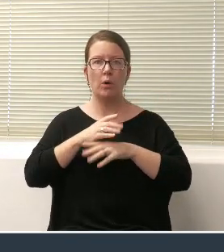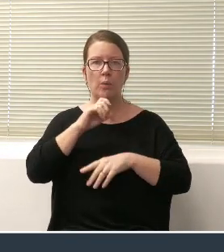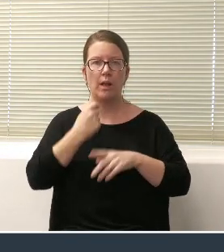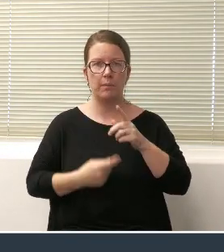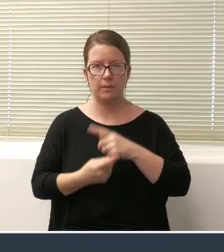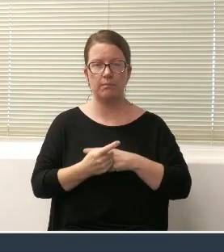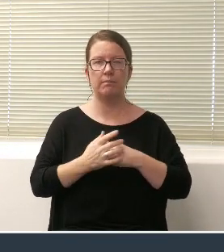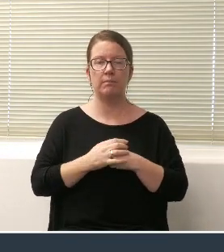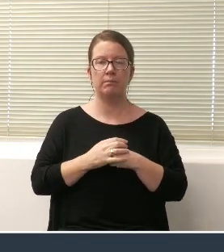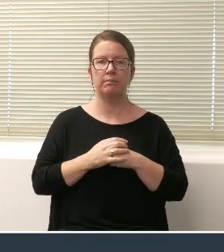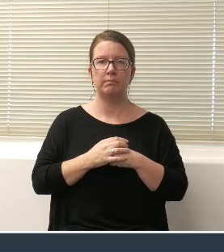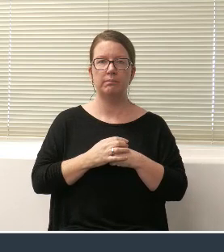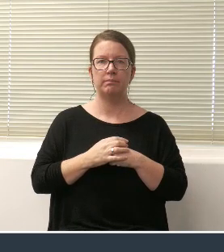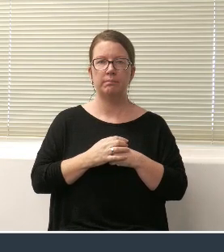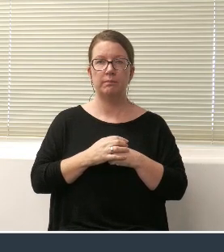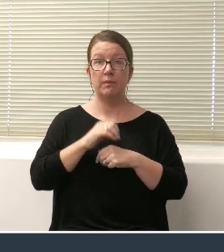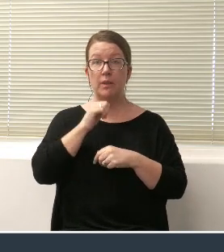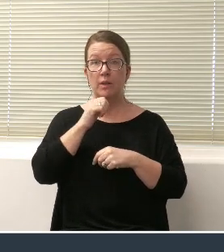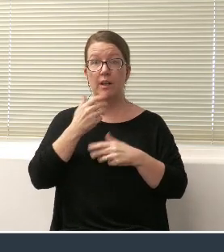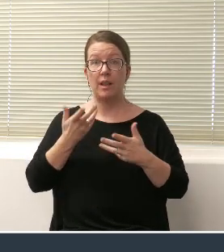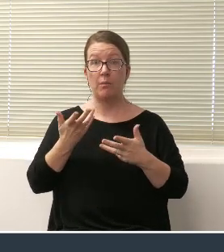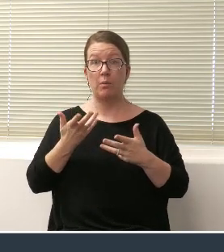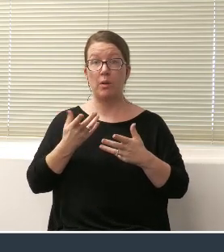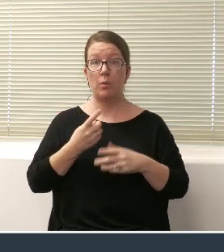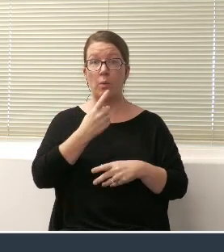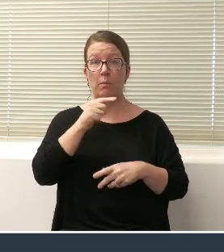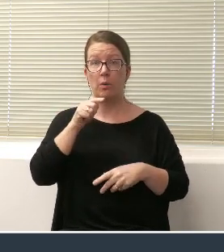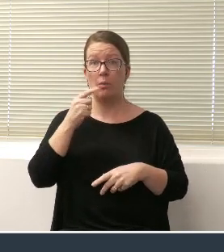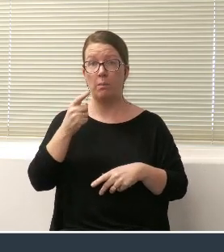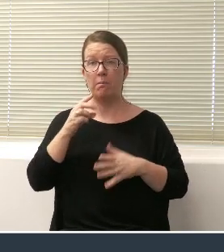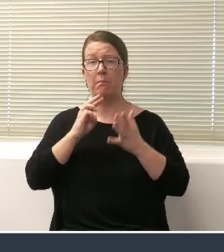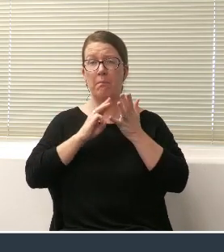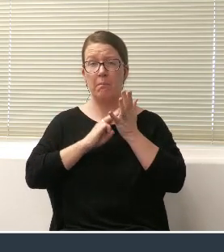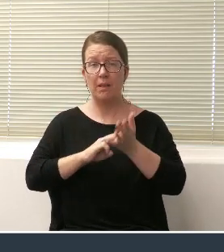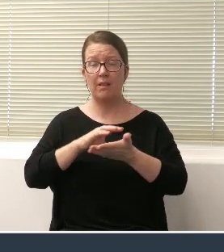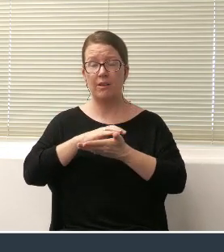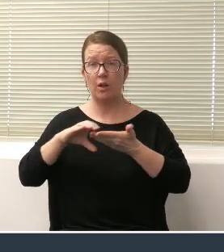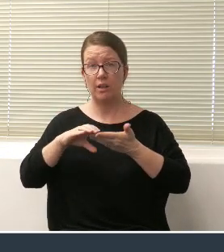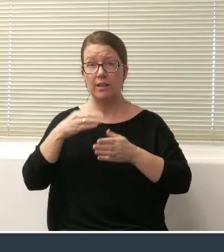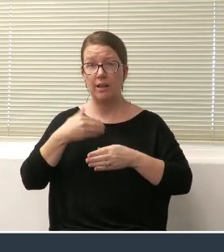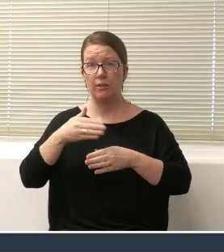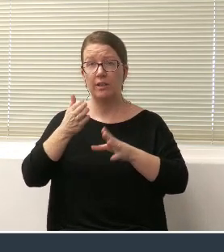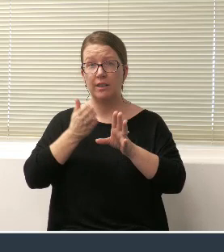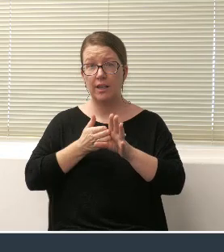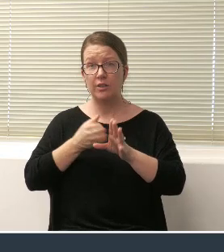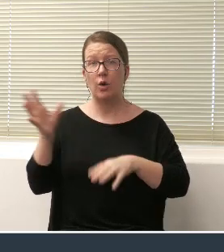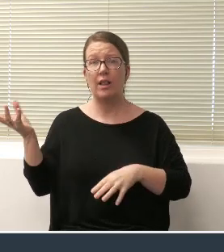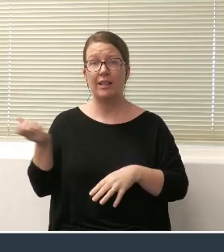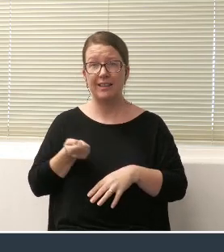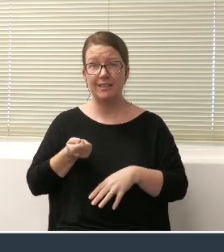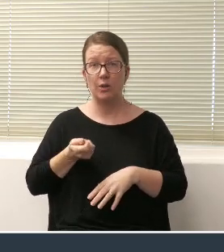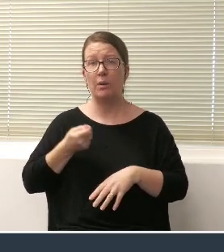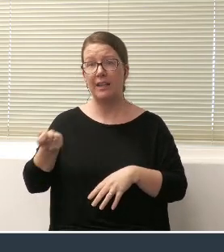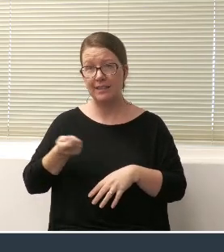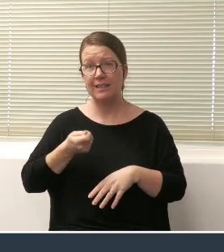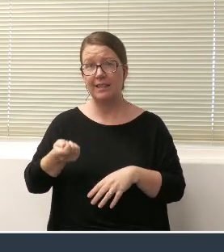I think that we're spending $1.1 million a year on leases to house our staff currently. So when you do the